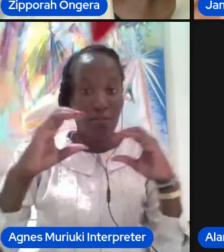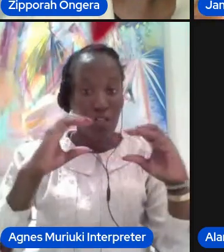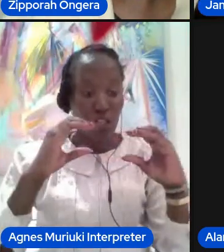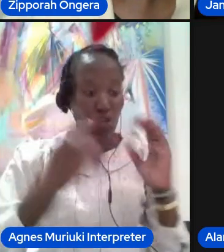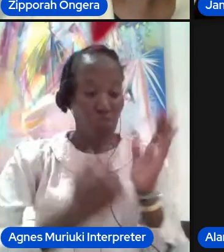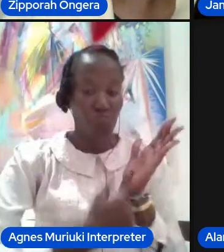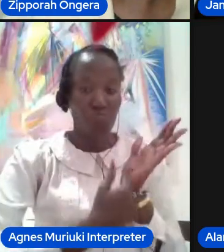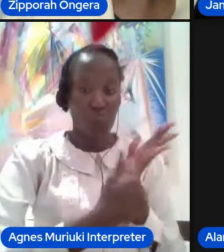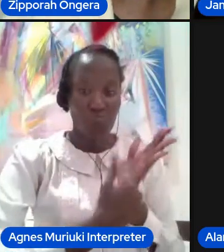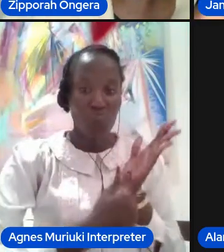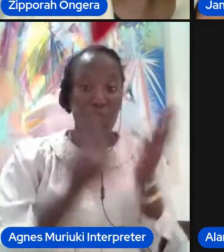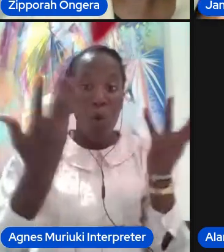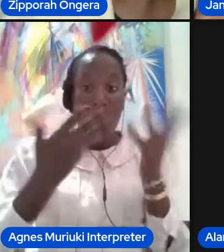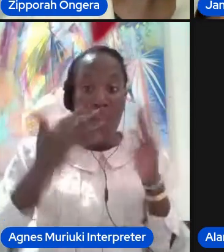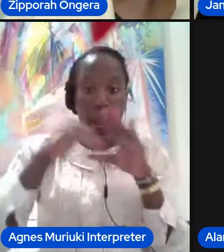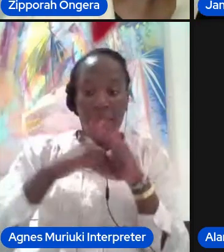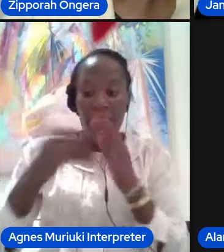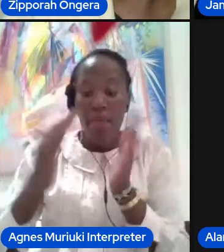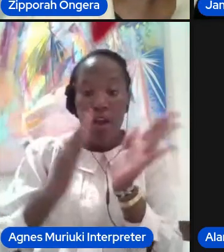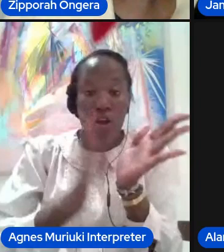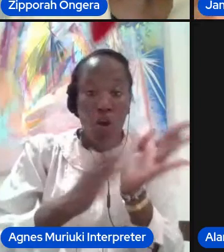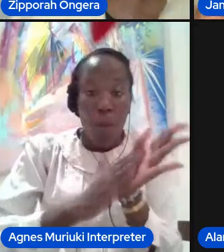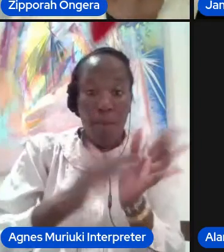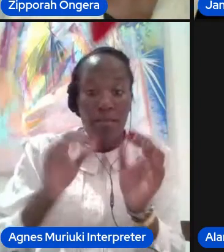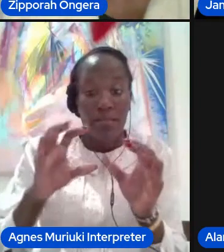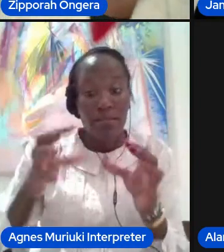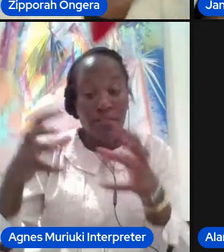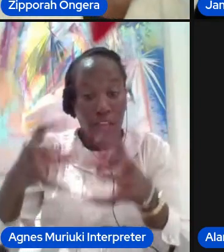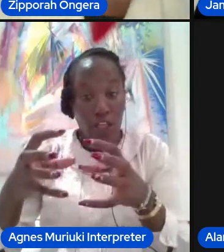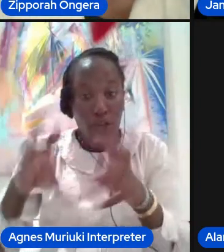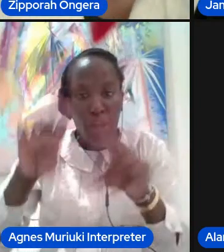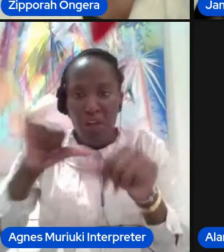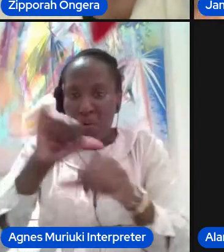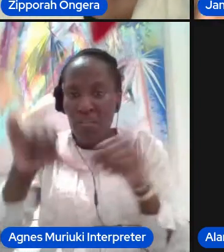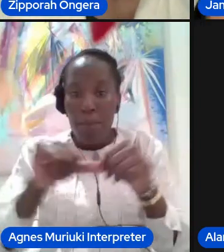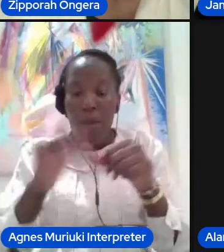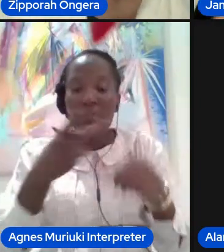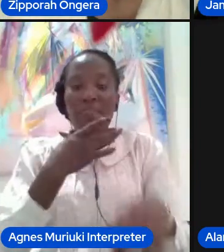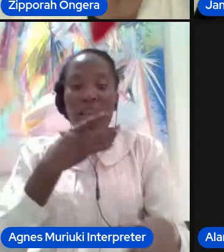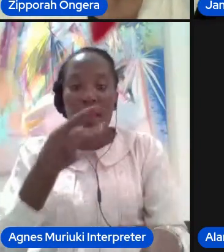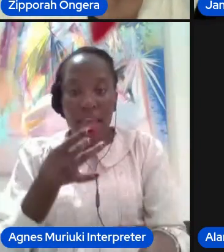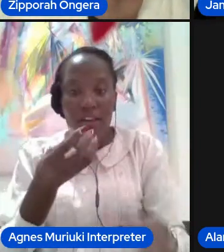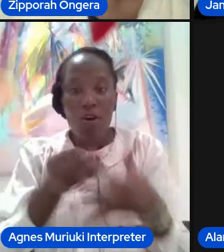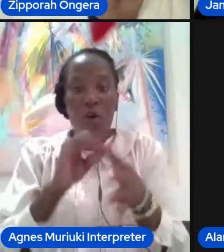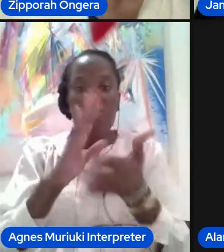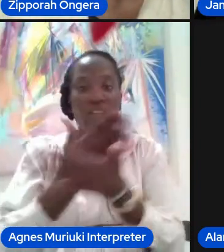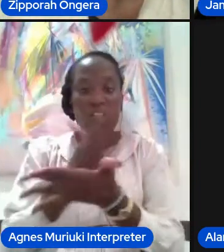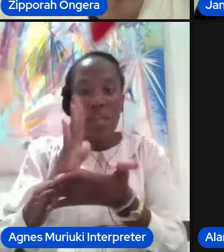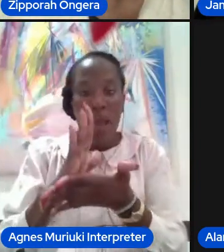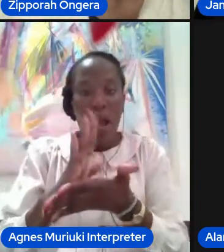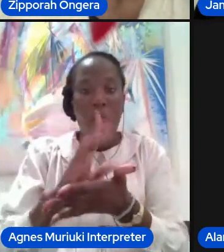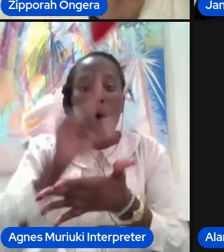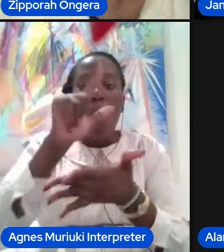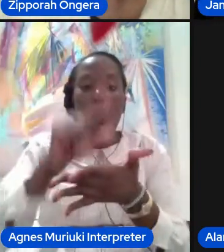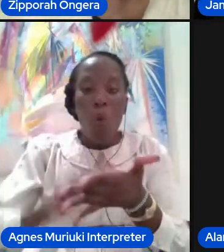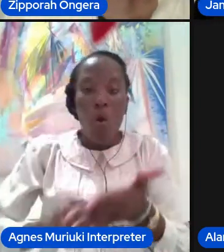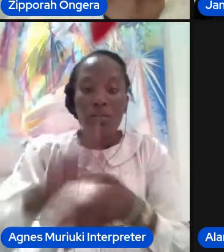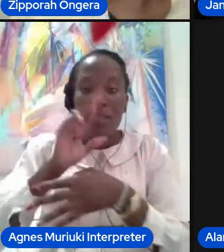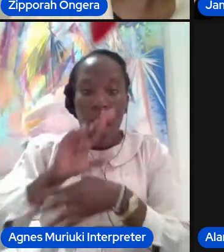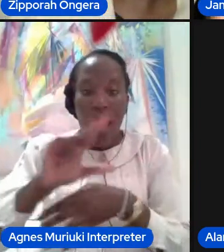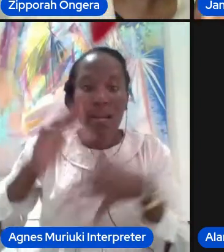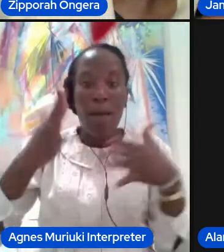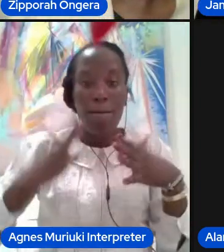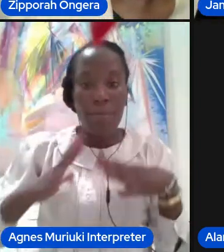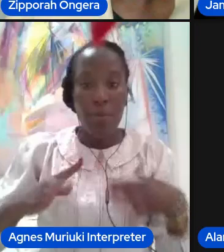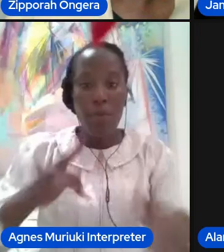comment section. It's not about the like, it's not about the share, it's about what are people saying. So if